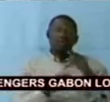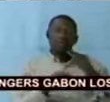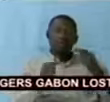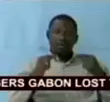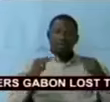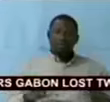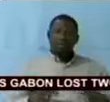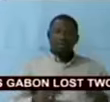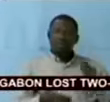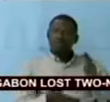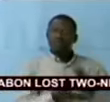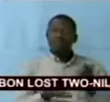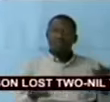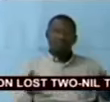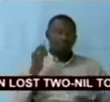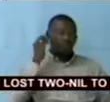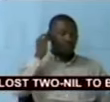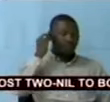that is unlawful.